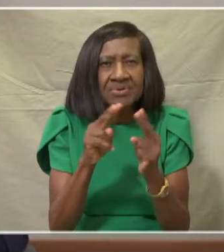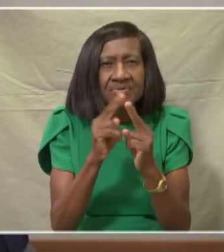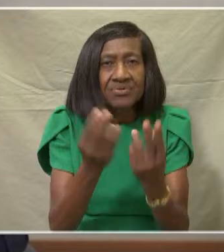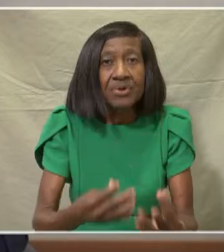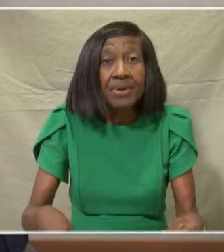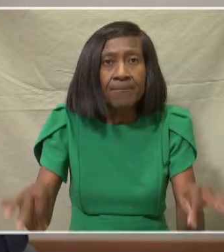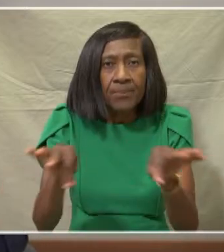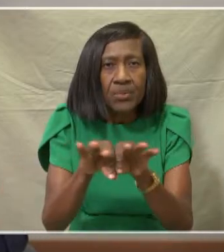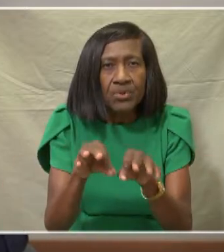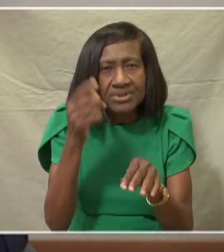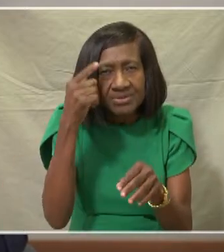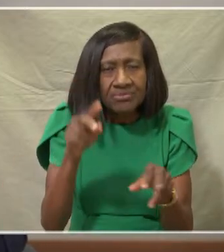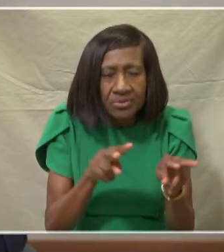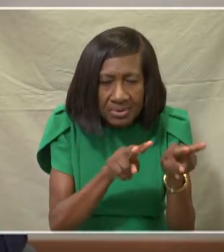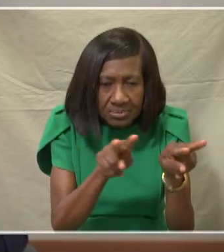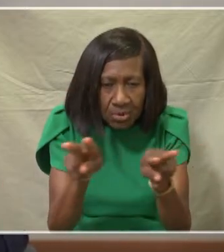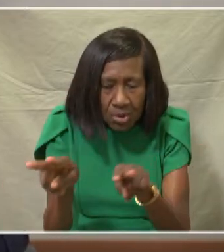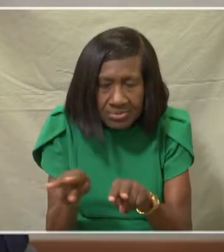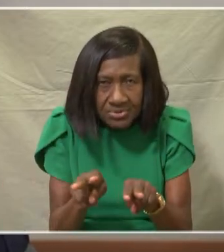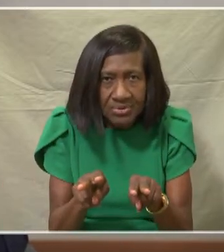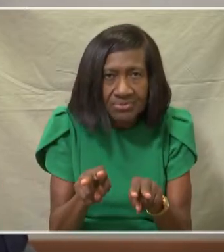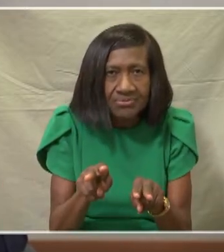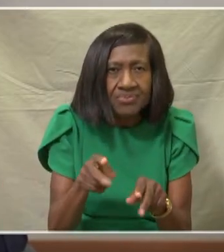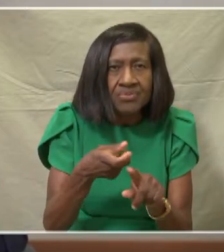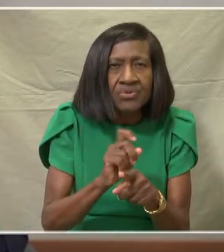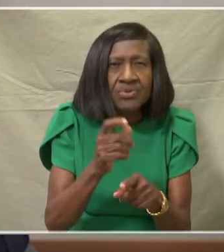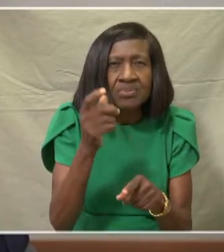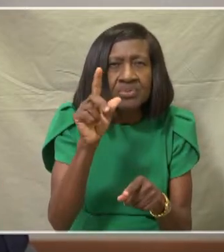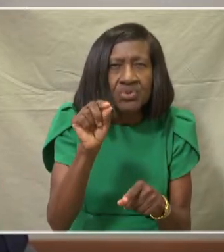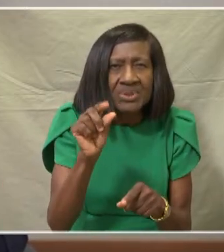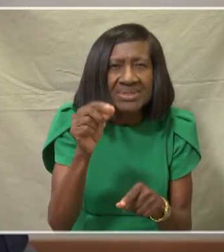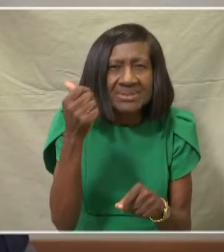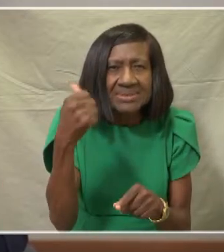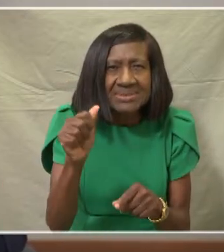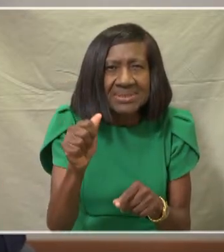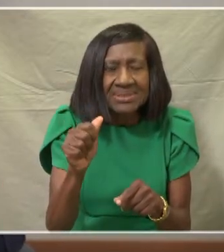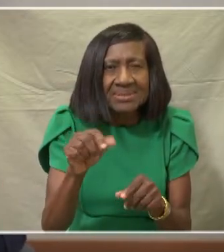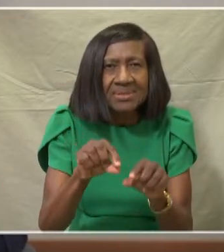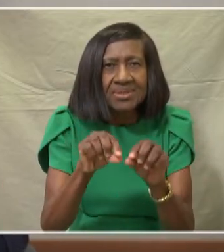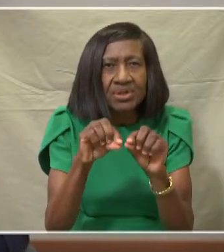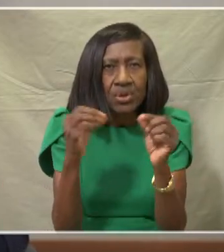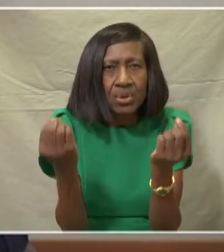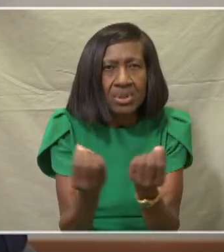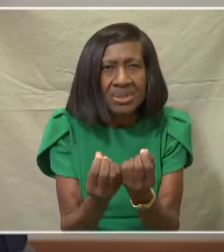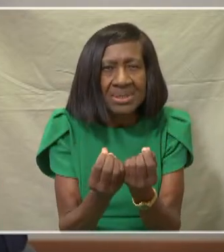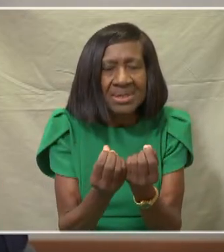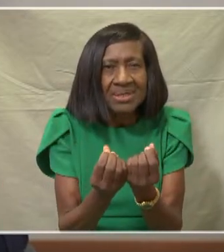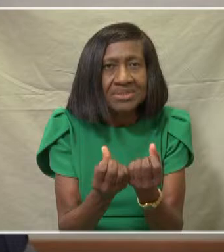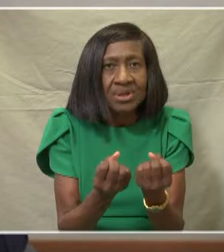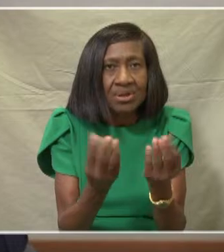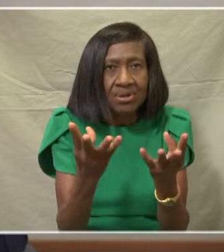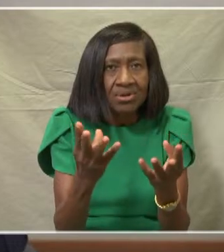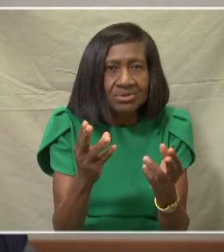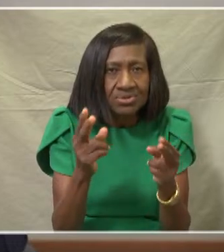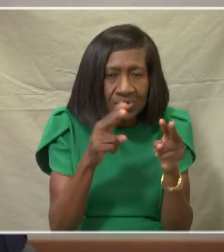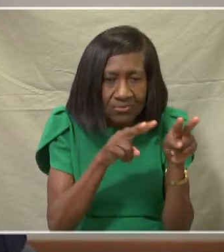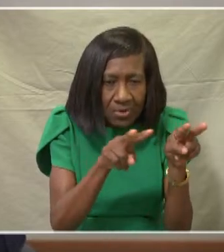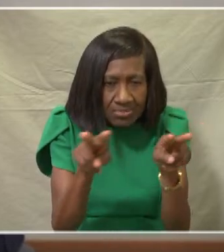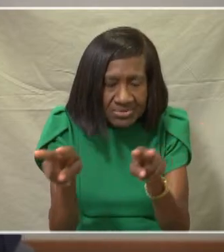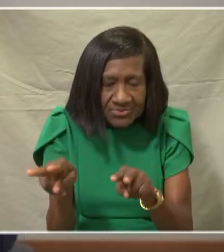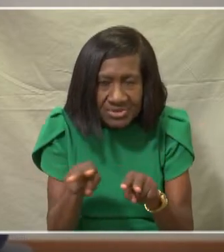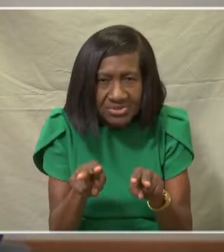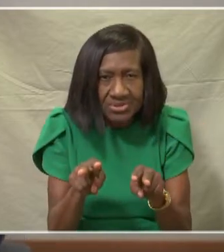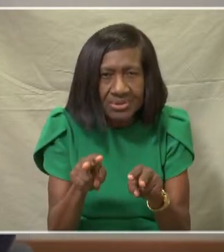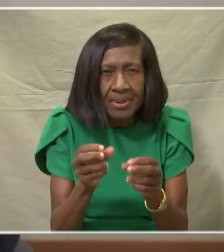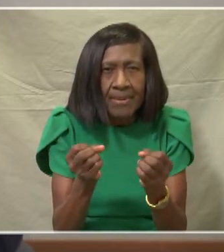this. Since 2010, we've organised more than 20 election observation missions. Most of them have been in